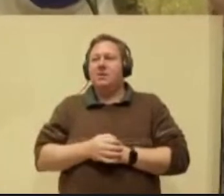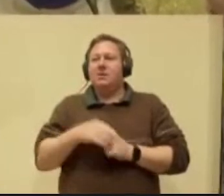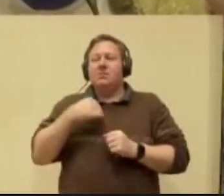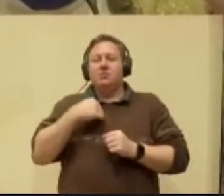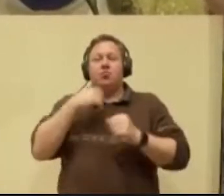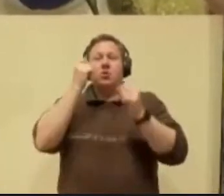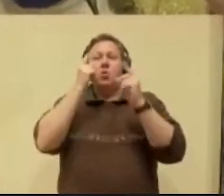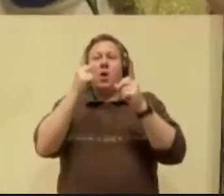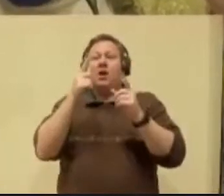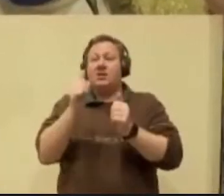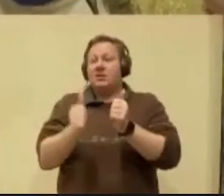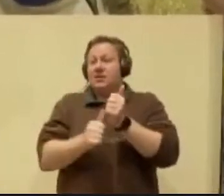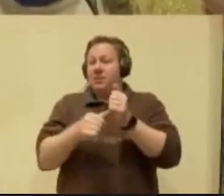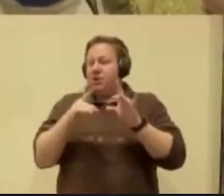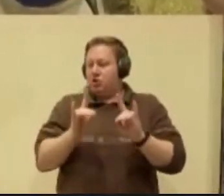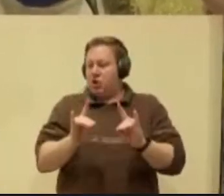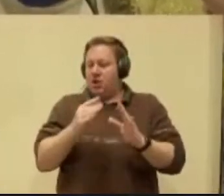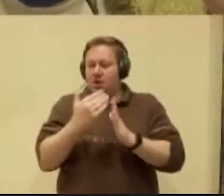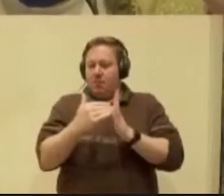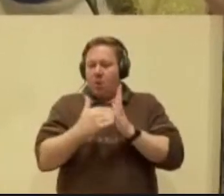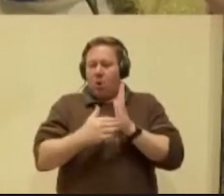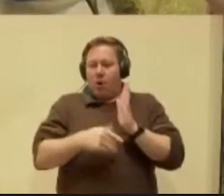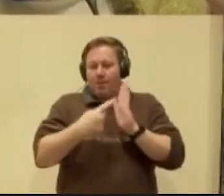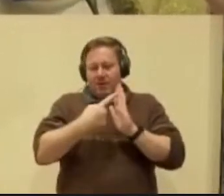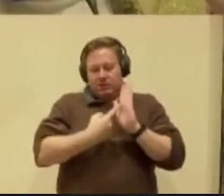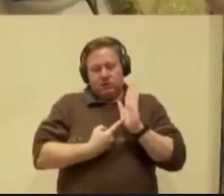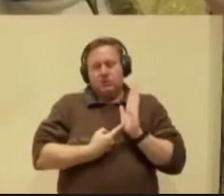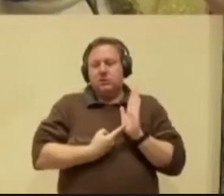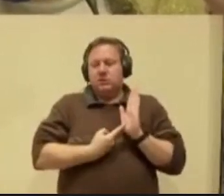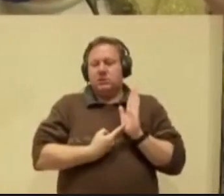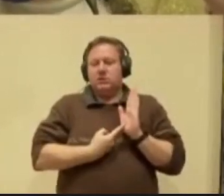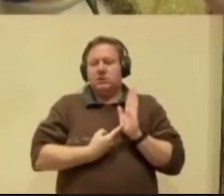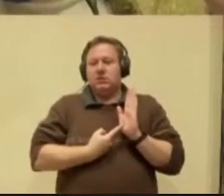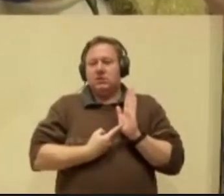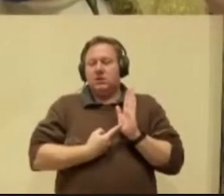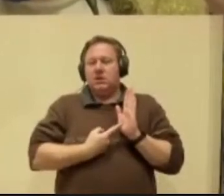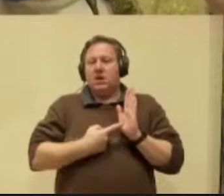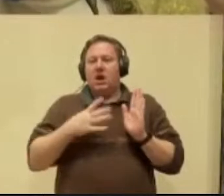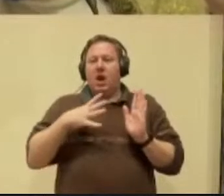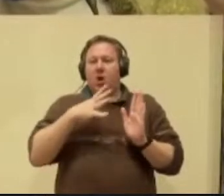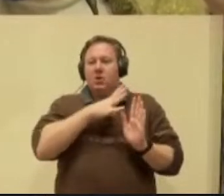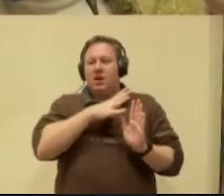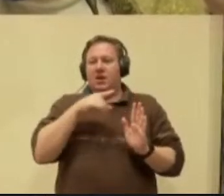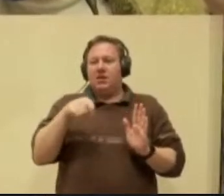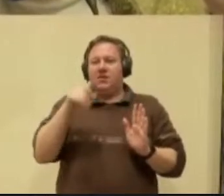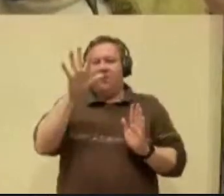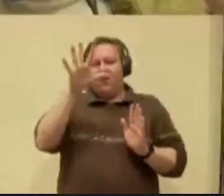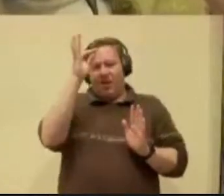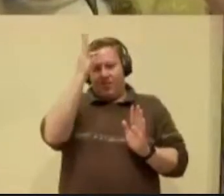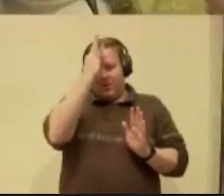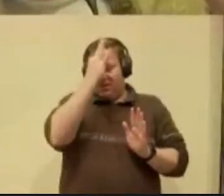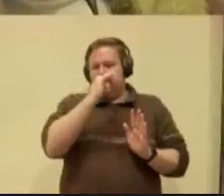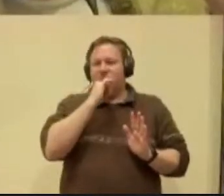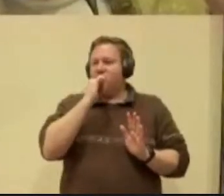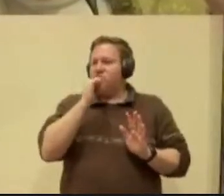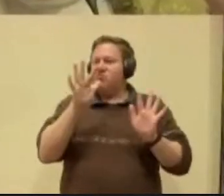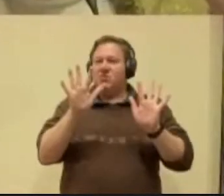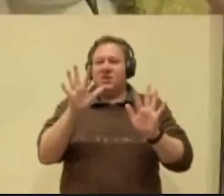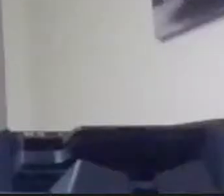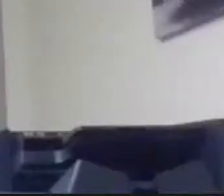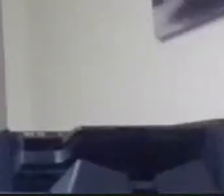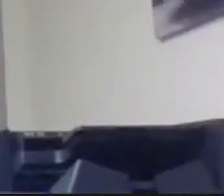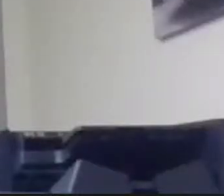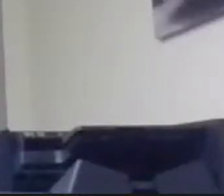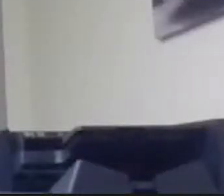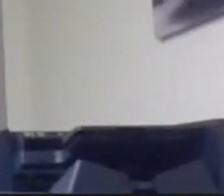deputy chef according to the program that um for the councillors actually they are giving only five minutes not ten minutes